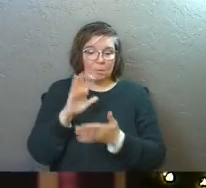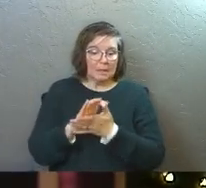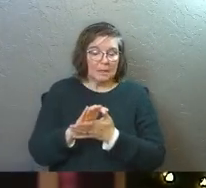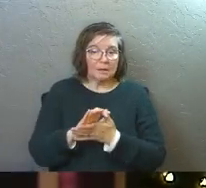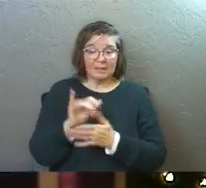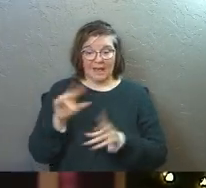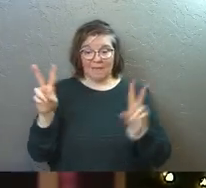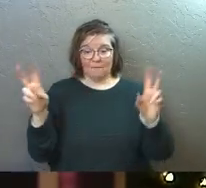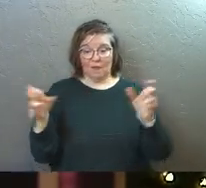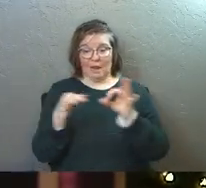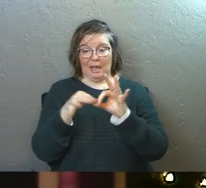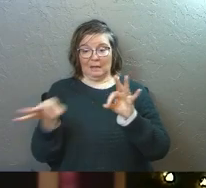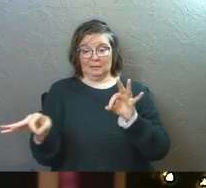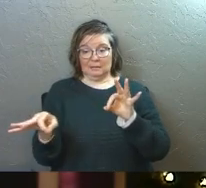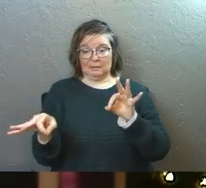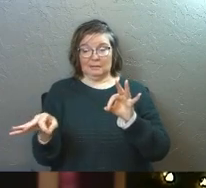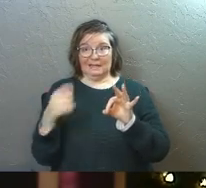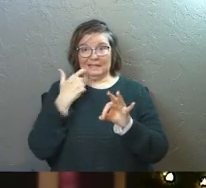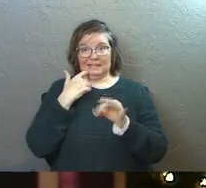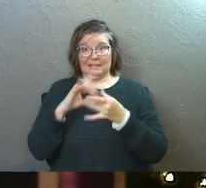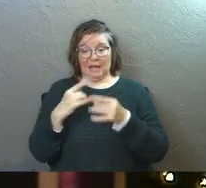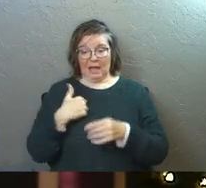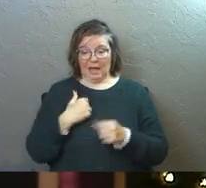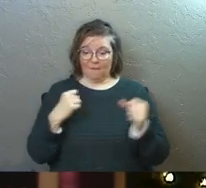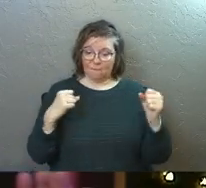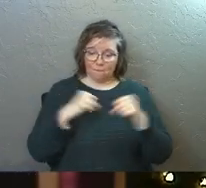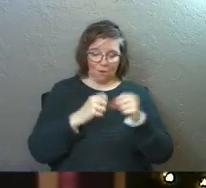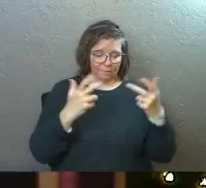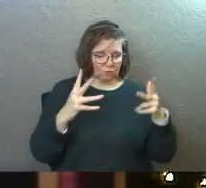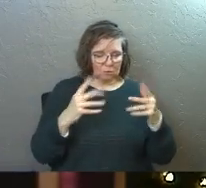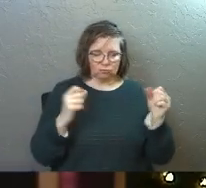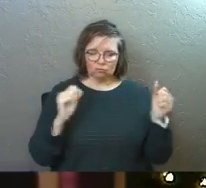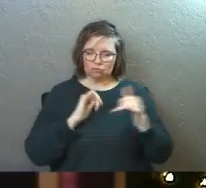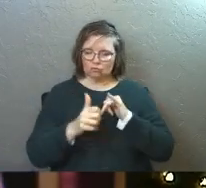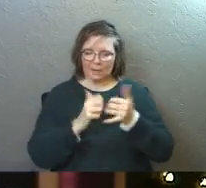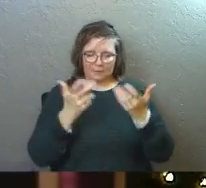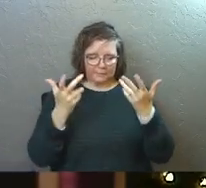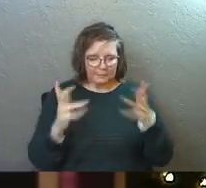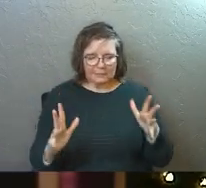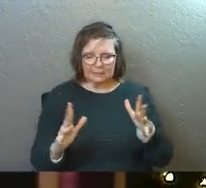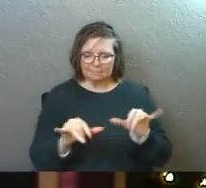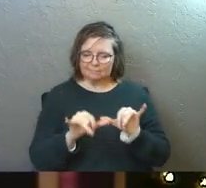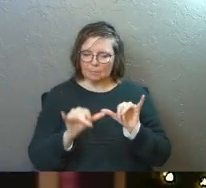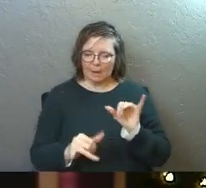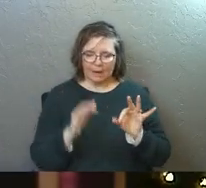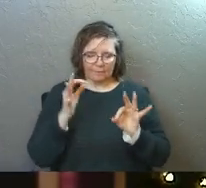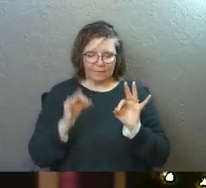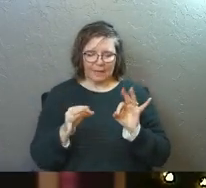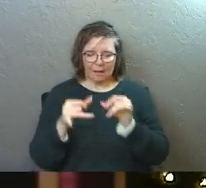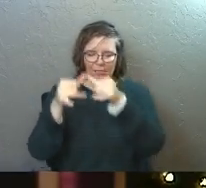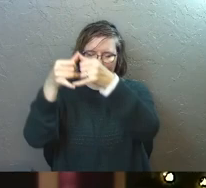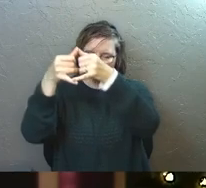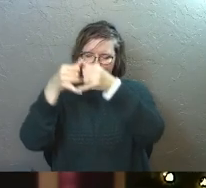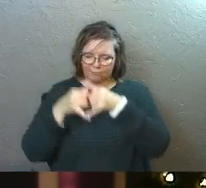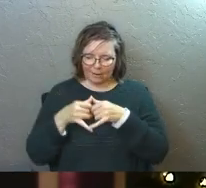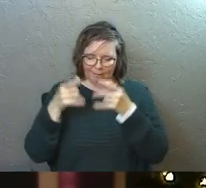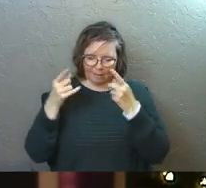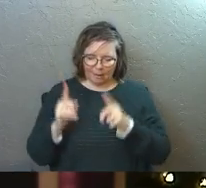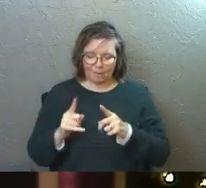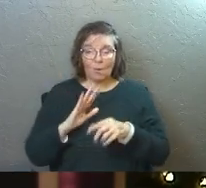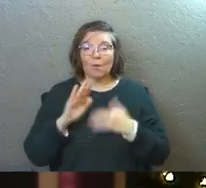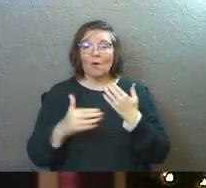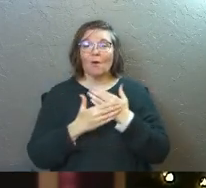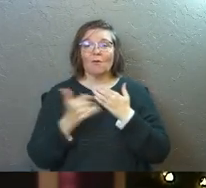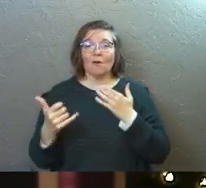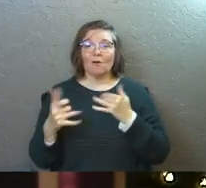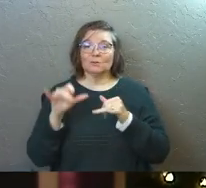that phrase, the statements that Paul just made, I have fought the good fight, I have finished the race, I have remained faithful, and the prize awaits me. We are all called